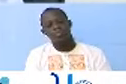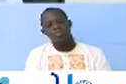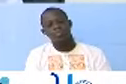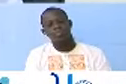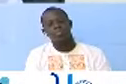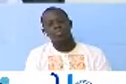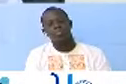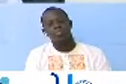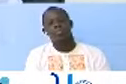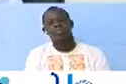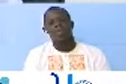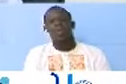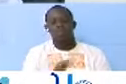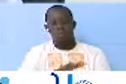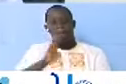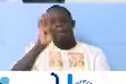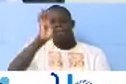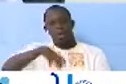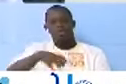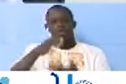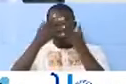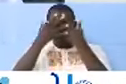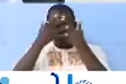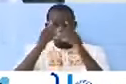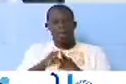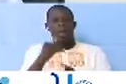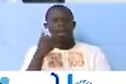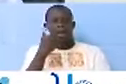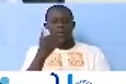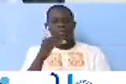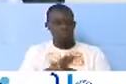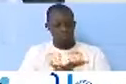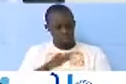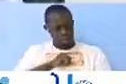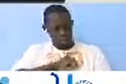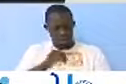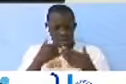Mile 2. Yes, it was at mile 2. Okay. Did he eventually tell you what